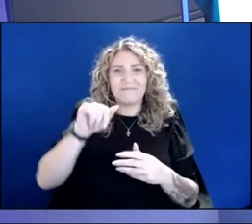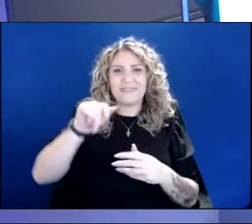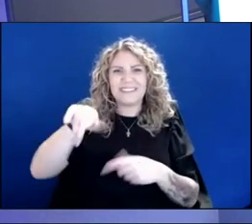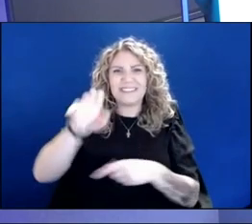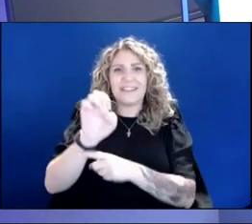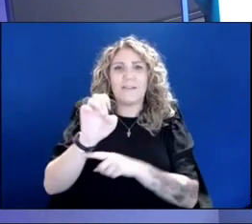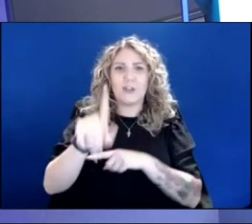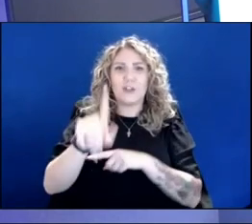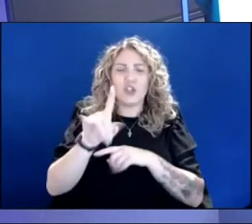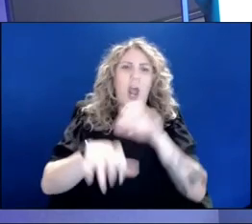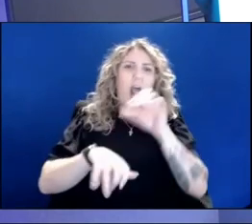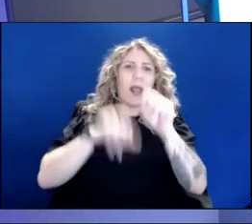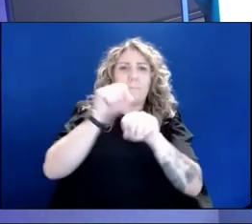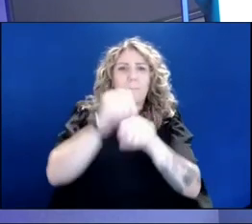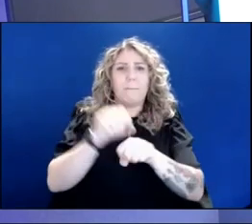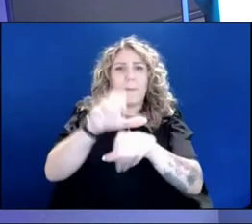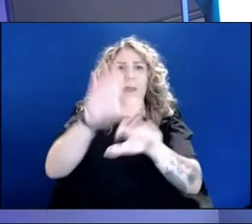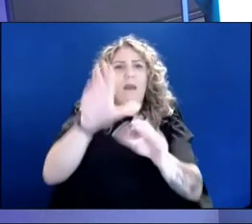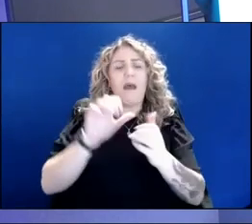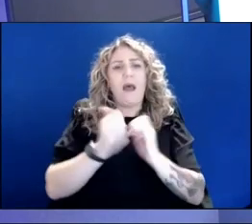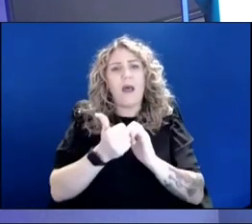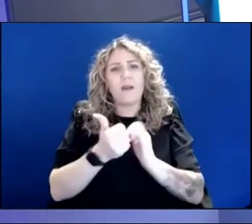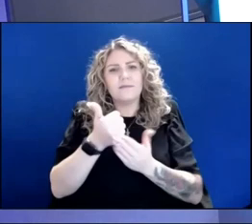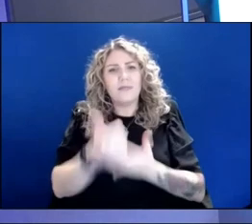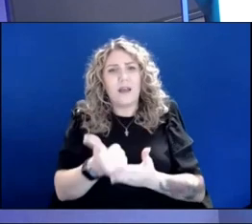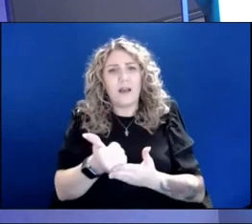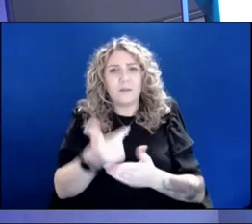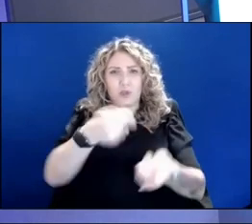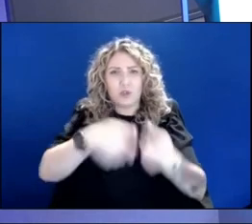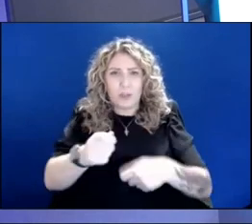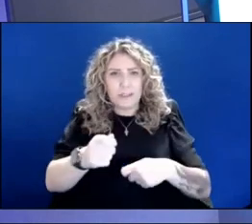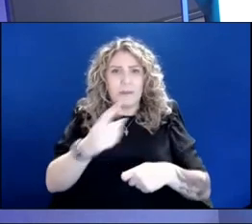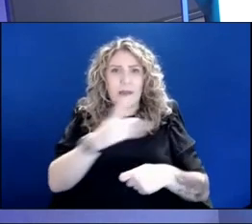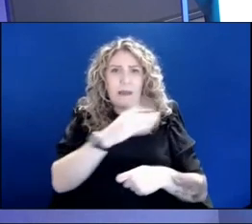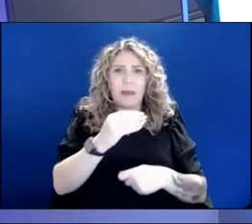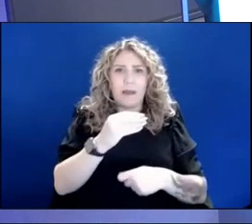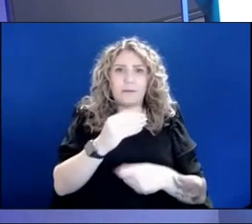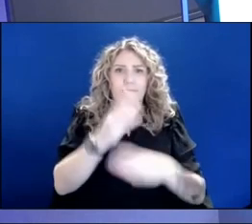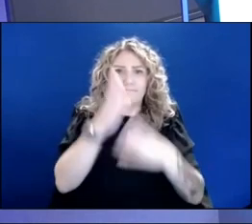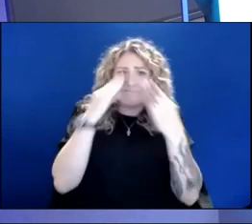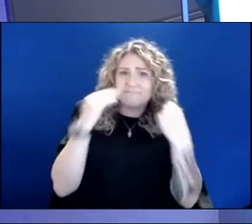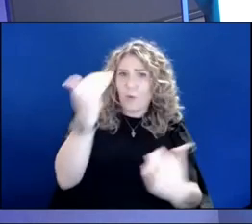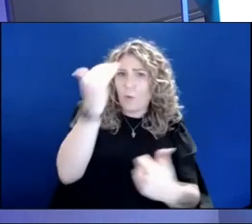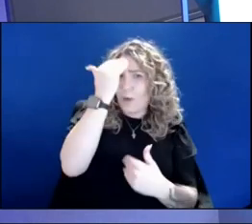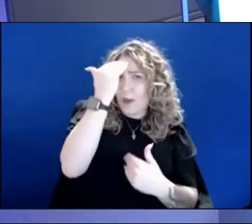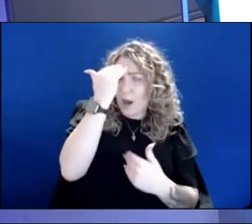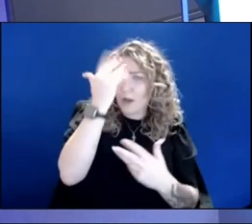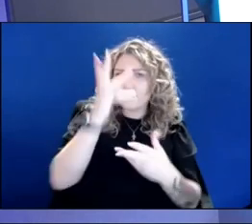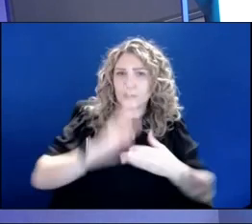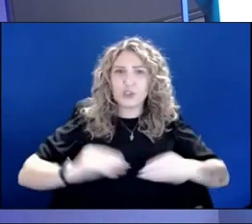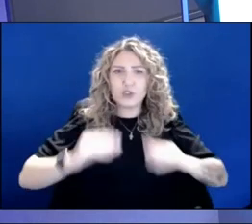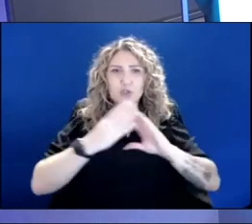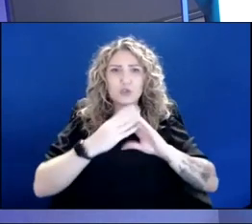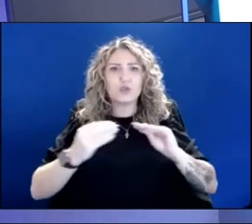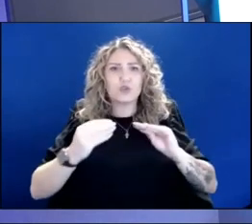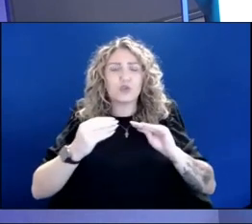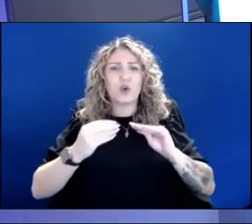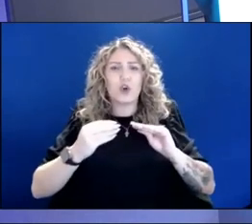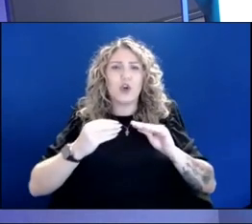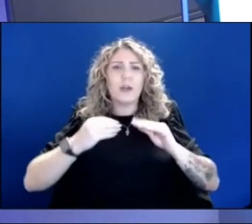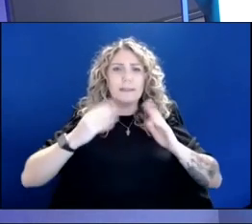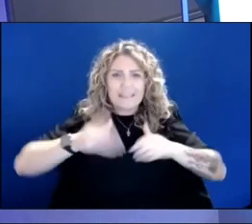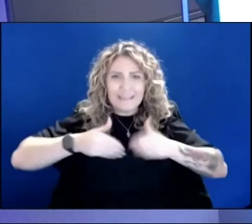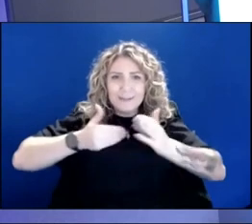help transplantation? How does it help really raise awareness? Do stories like this really, you know, kind of help move the needle and get people to ask